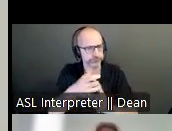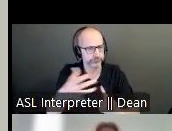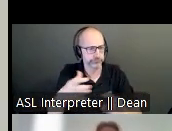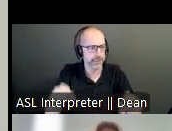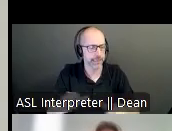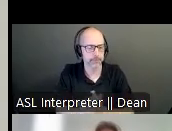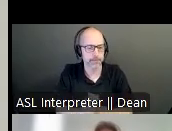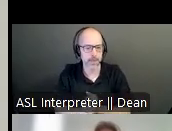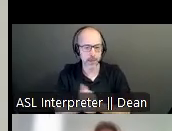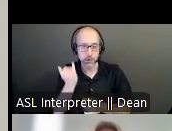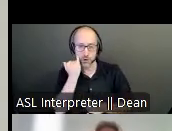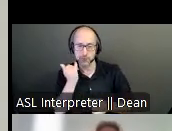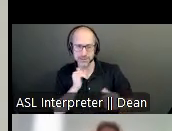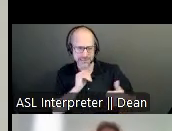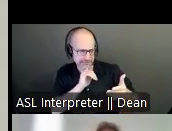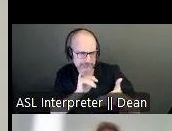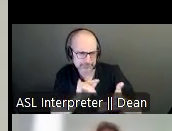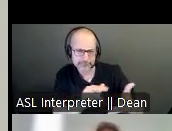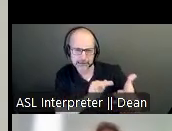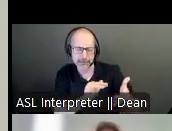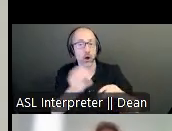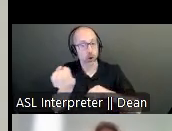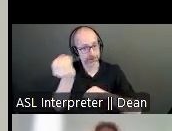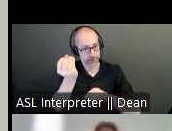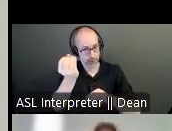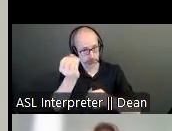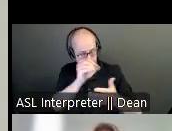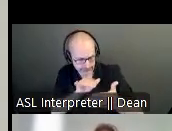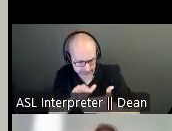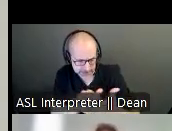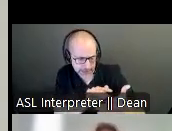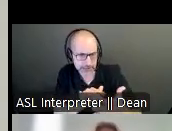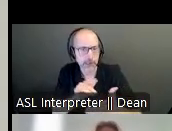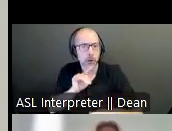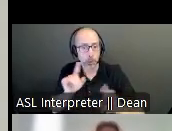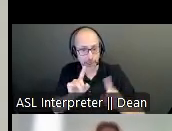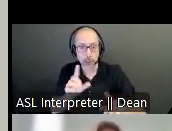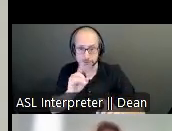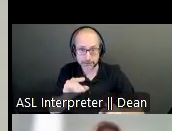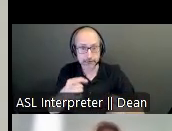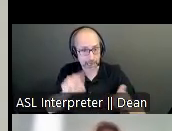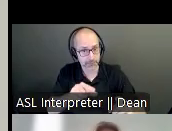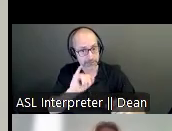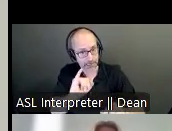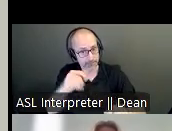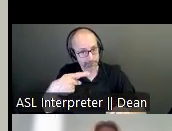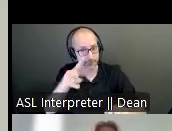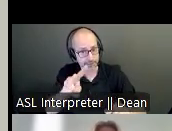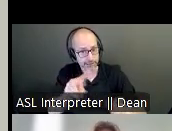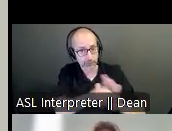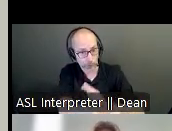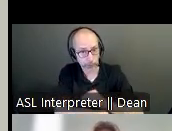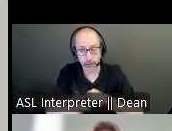When we take a closer look at what's happening in Ontario, where firearms are used in the context of IPV, the data suggests